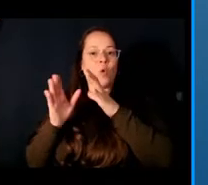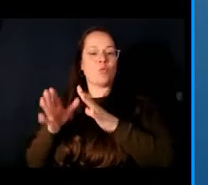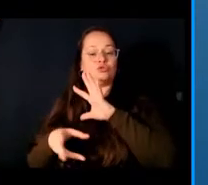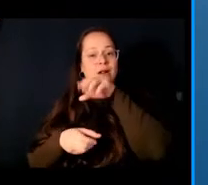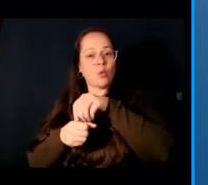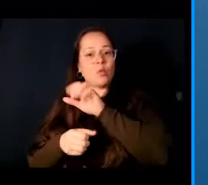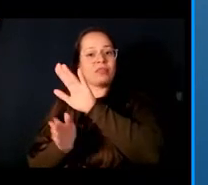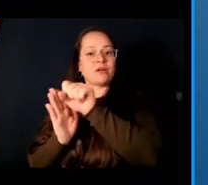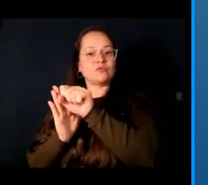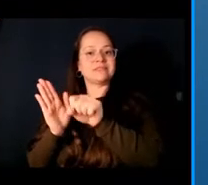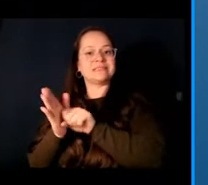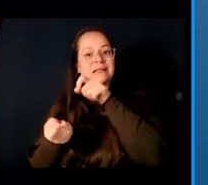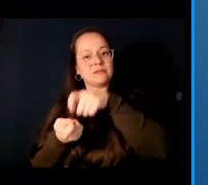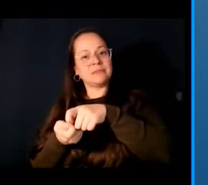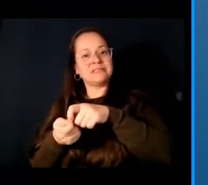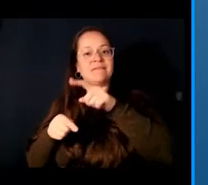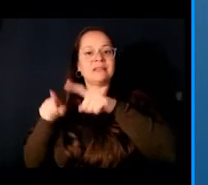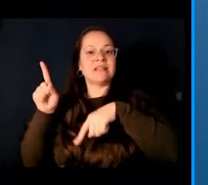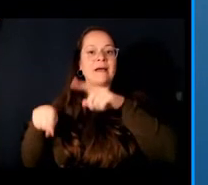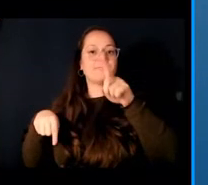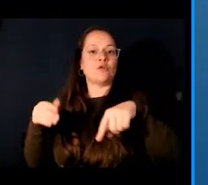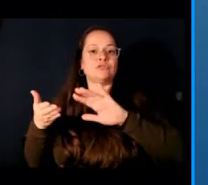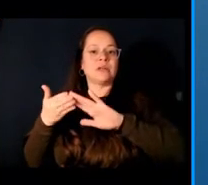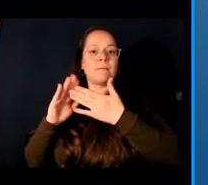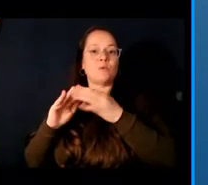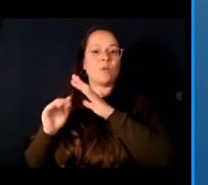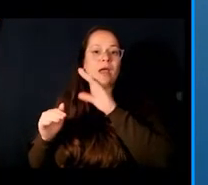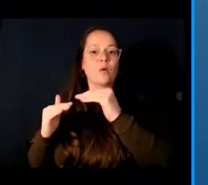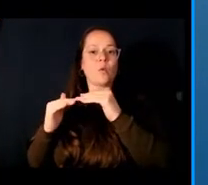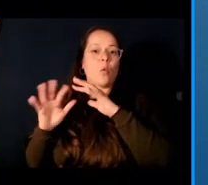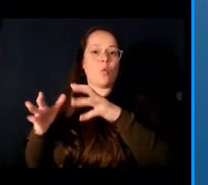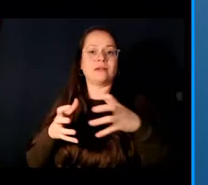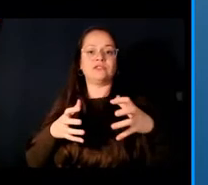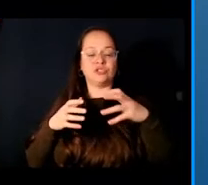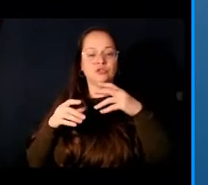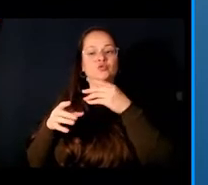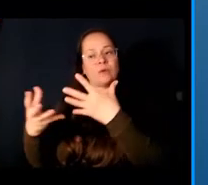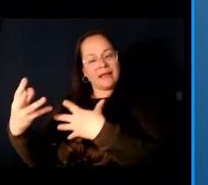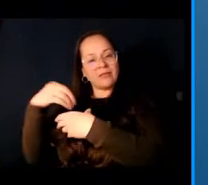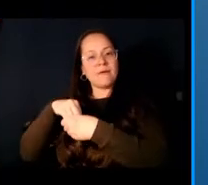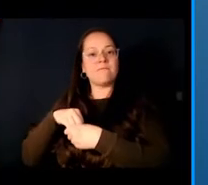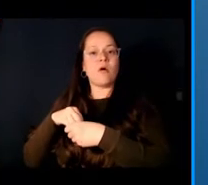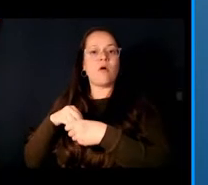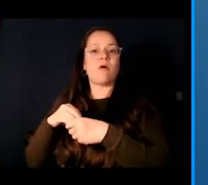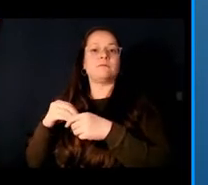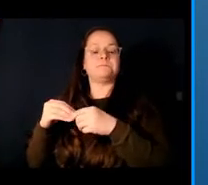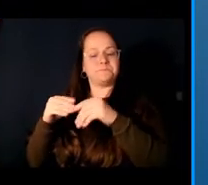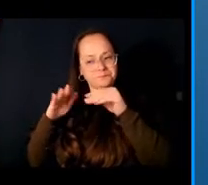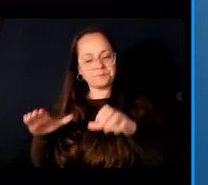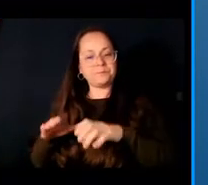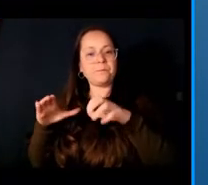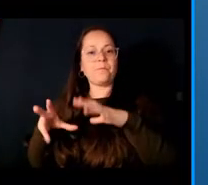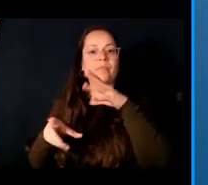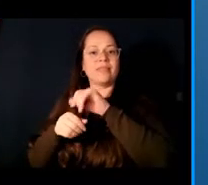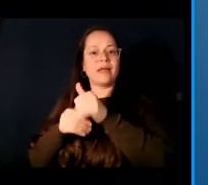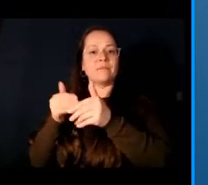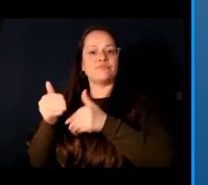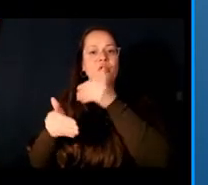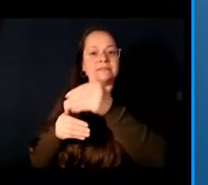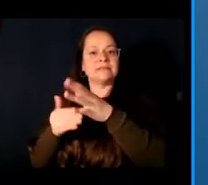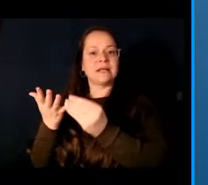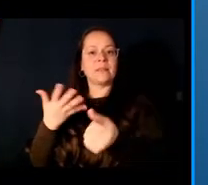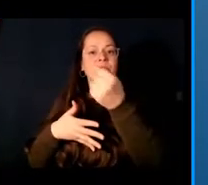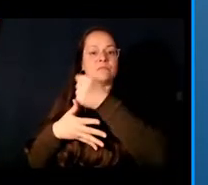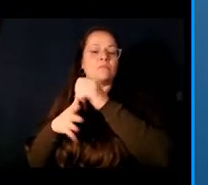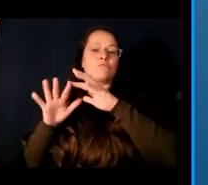their state-specific diverse communities and coalitions to get them involved and active in this process and the party's